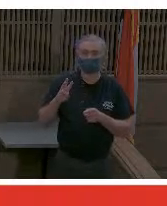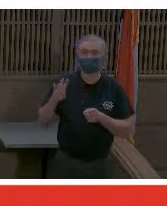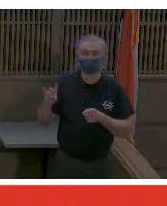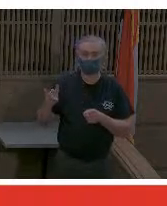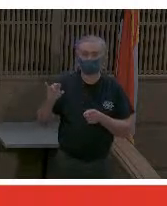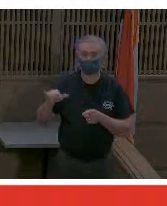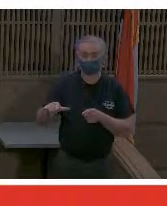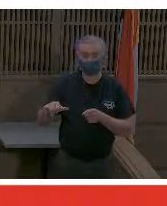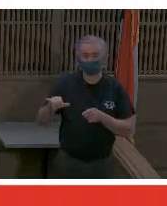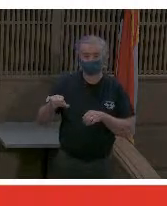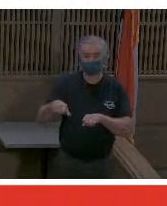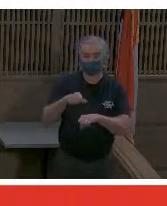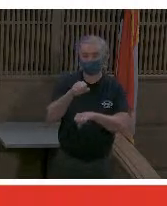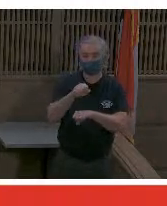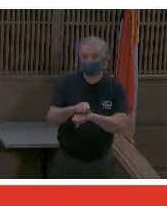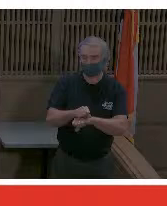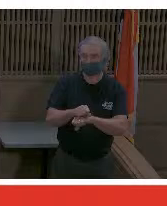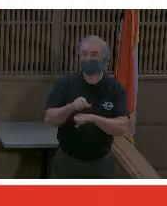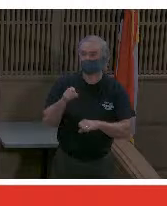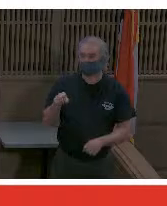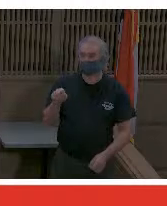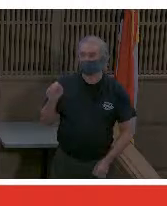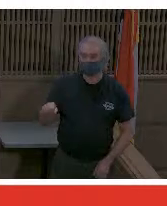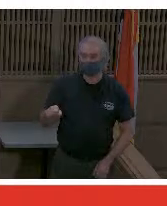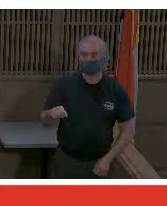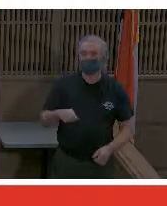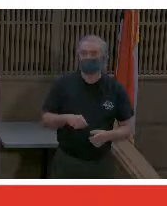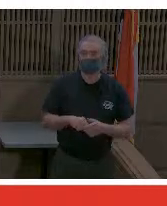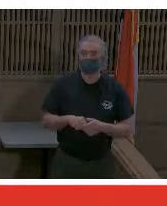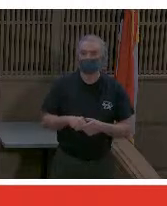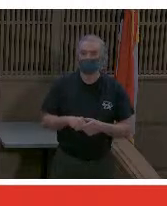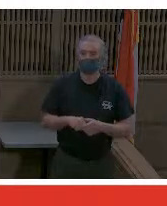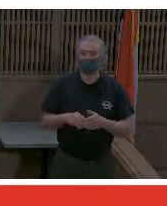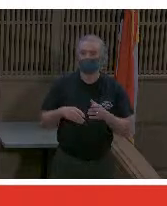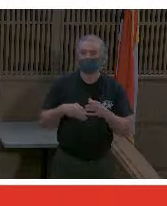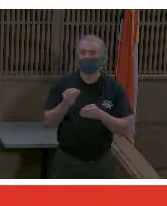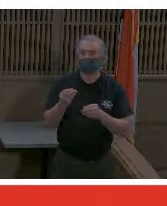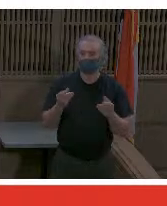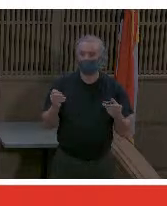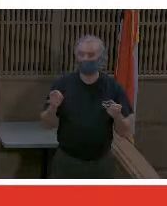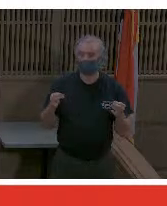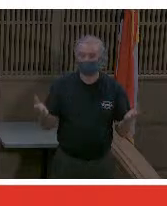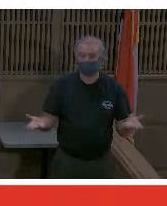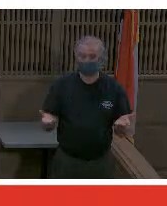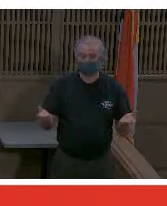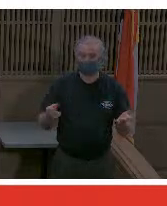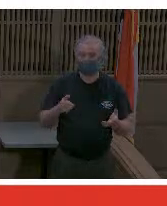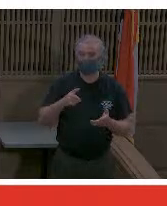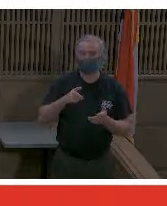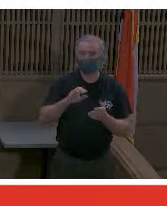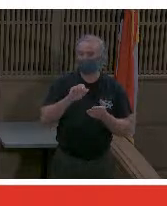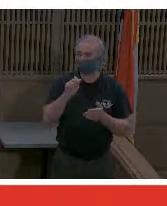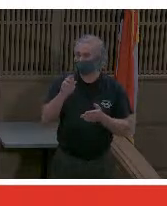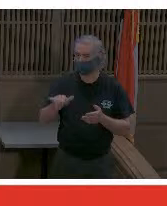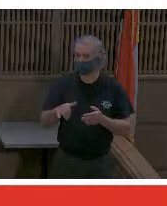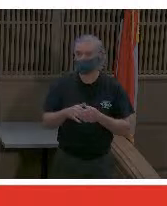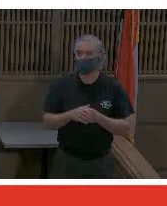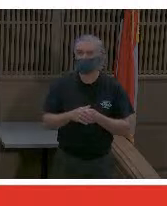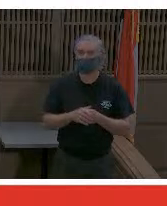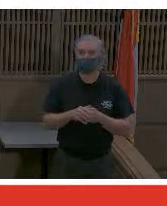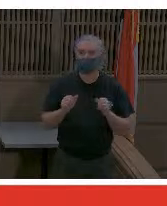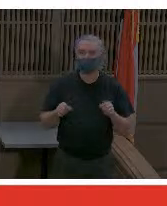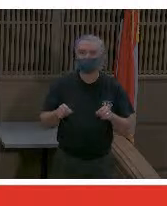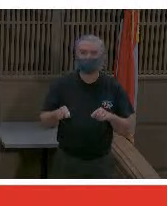229-352-6567, and you can schedule an appointment for a test outside of Dougherty County. Or you can go online 24 hours a